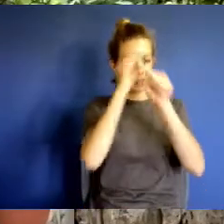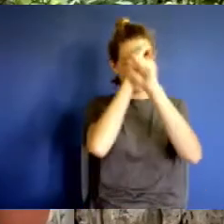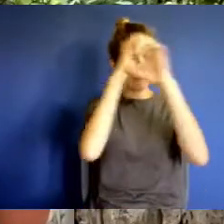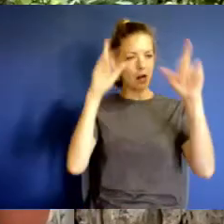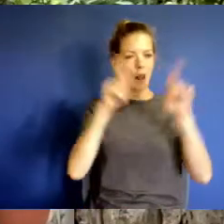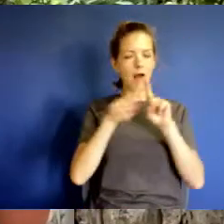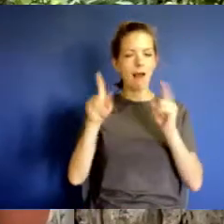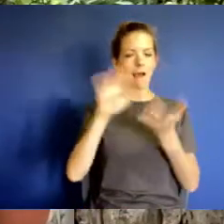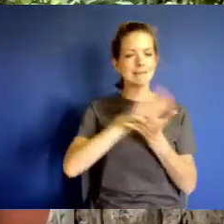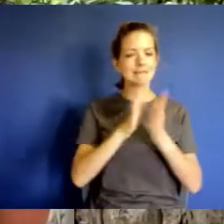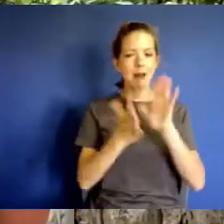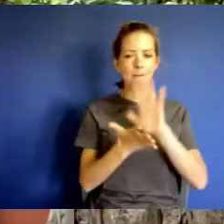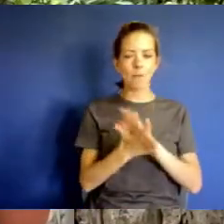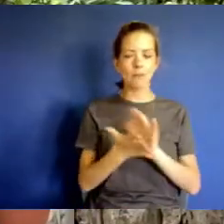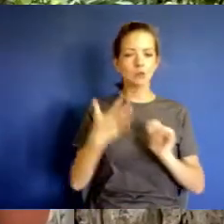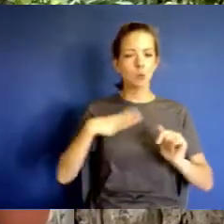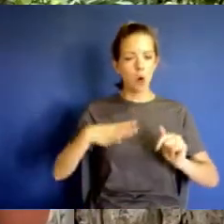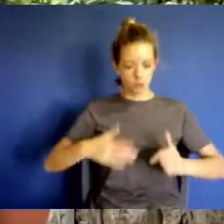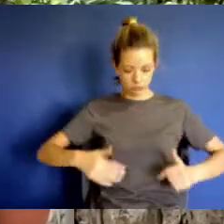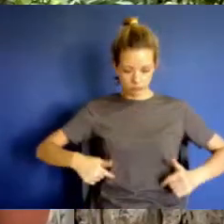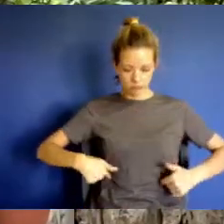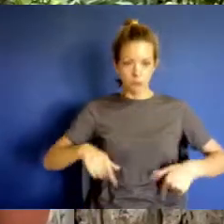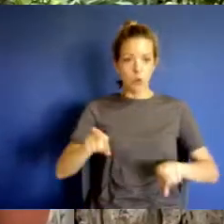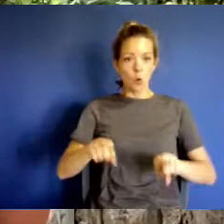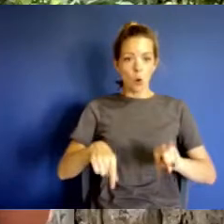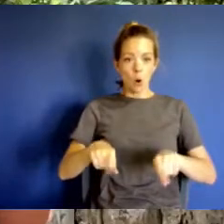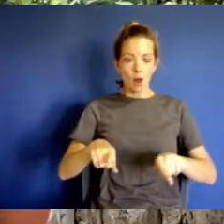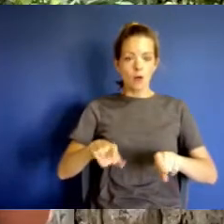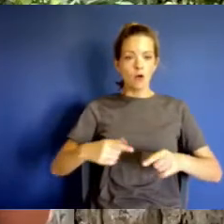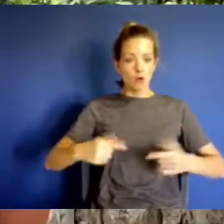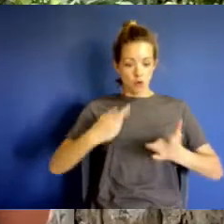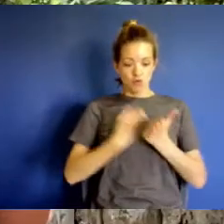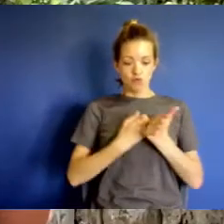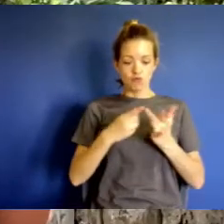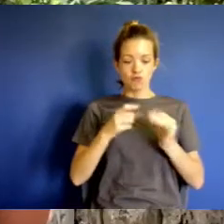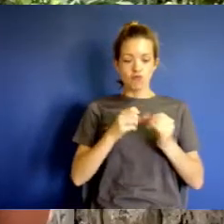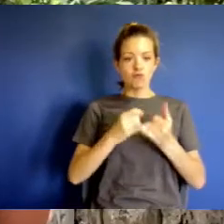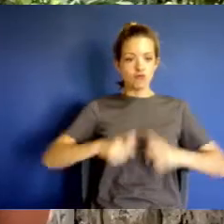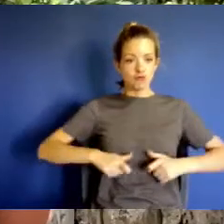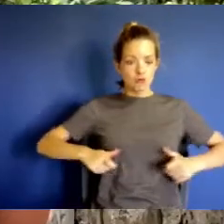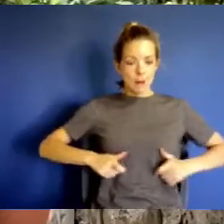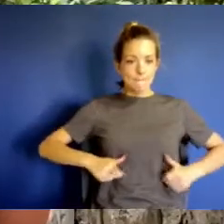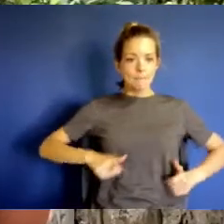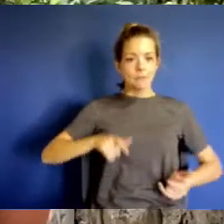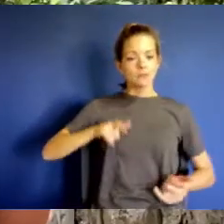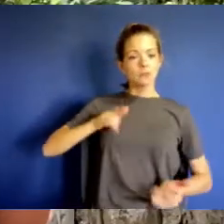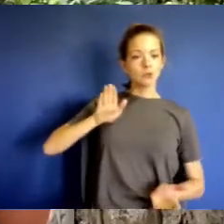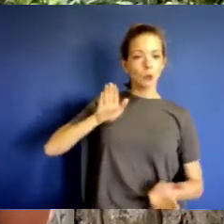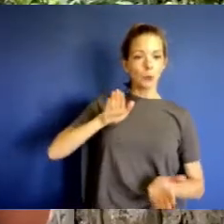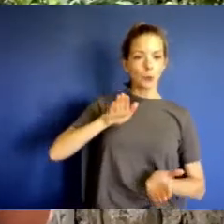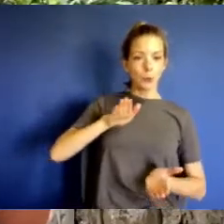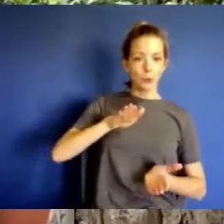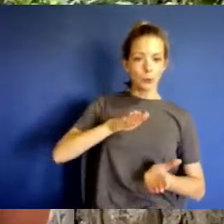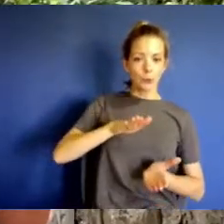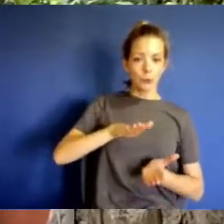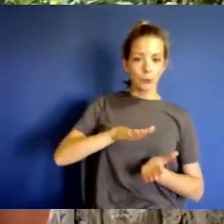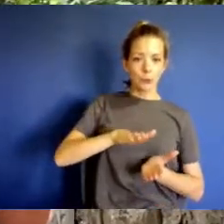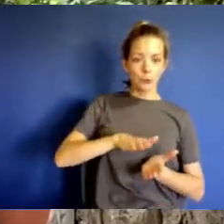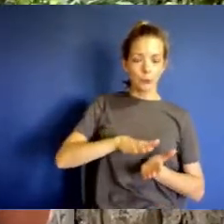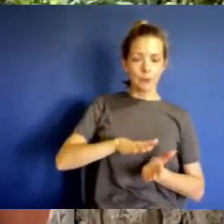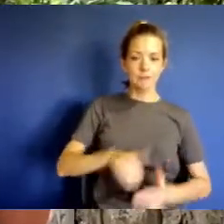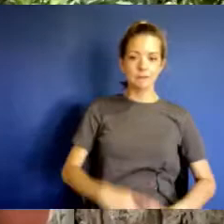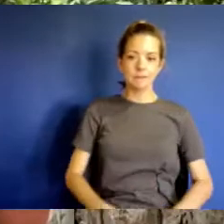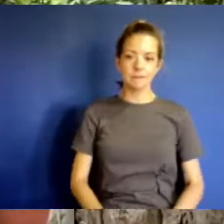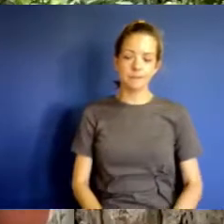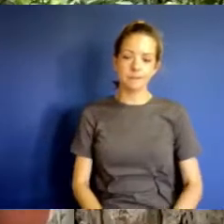good kind of analogy. You're first of all bringing down your rib cage towards the thighs, okay? And that's the first part. And